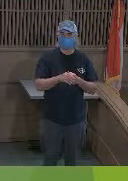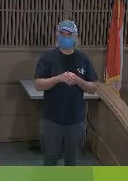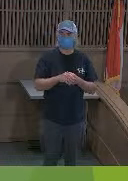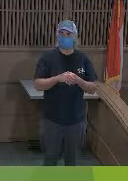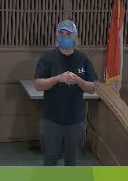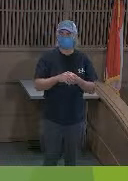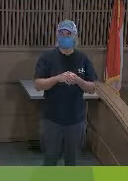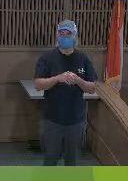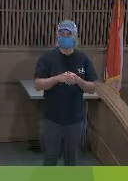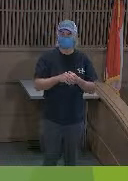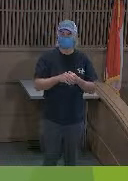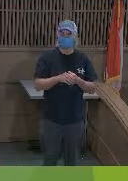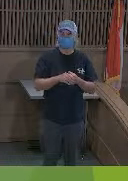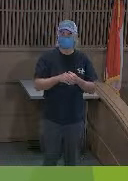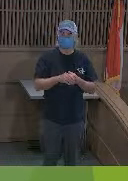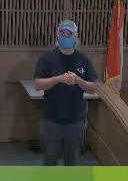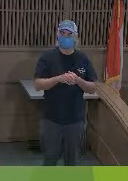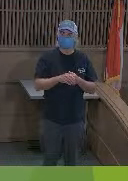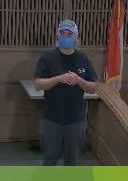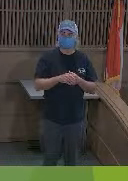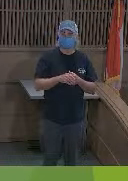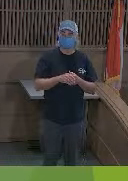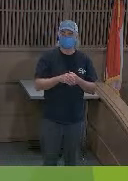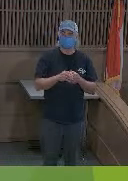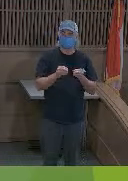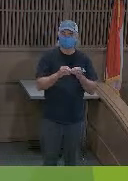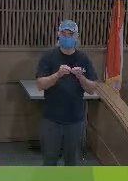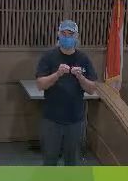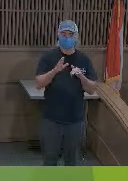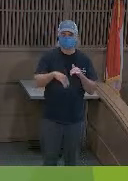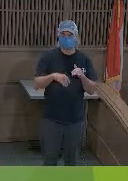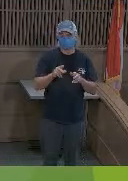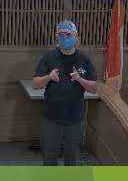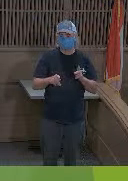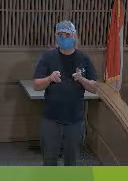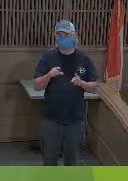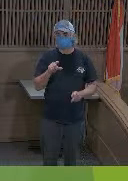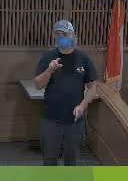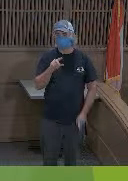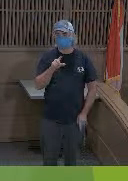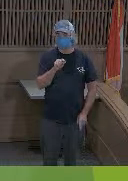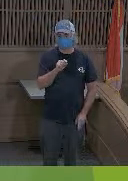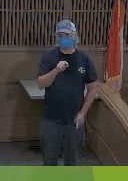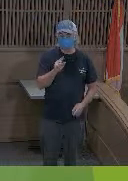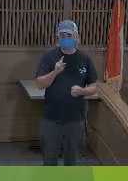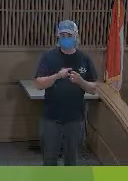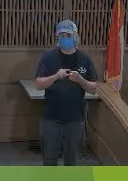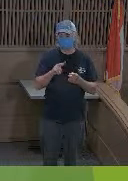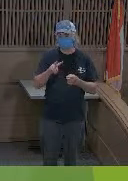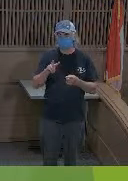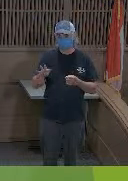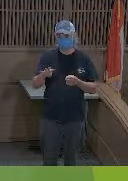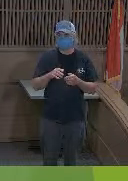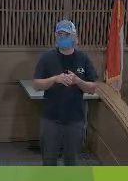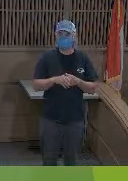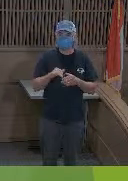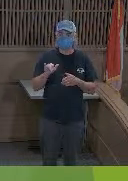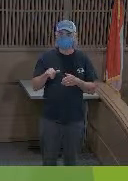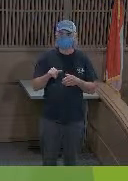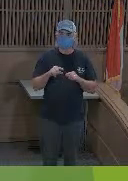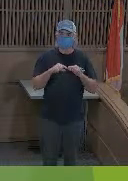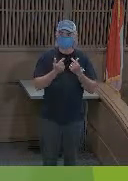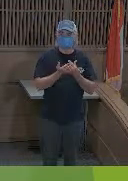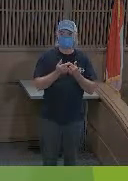rate than those that are 20 to 24. But what we're going to have to do is these age bands